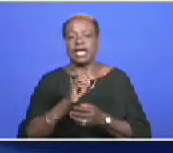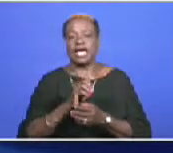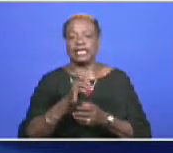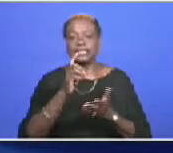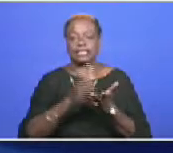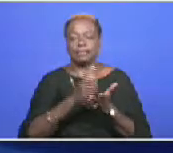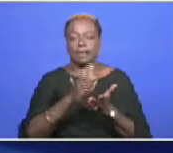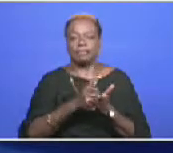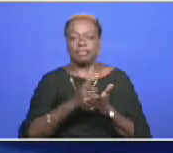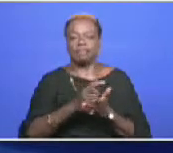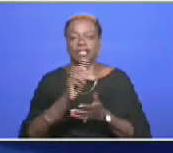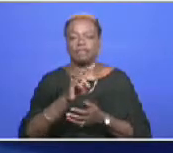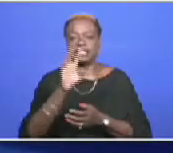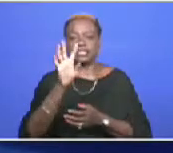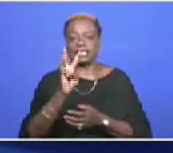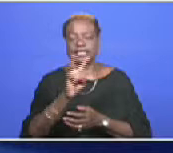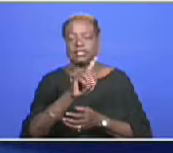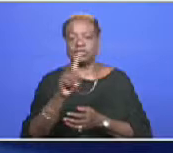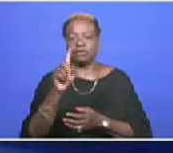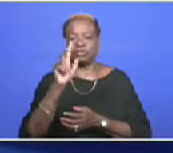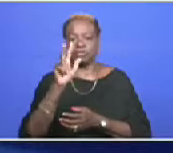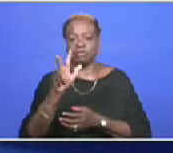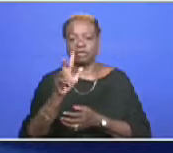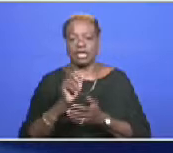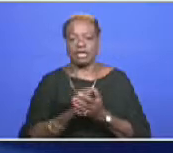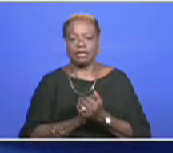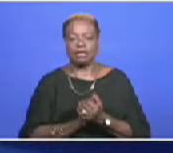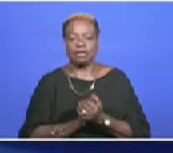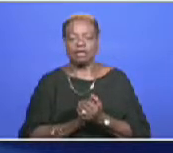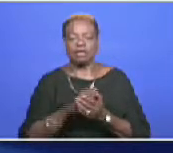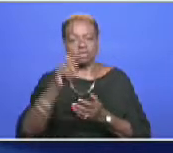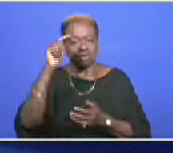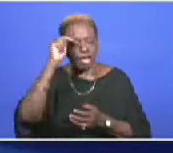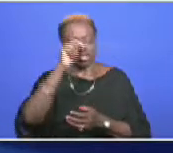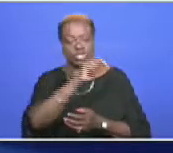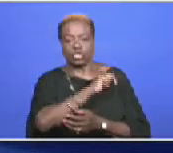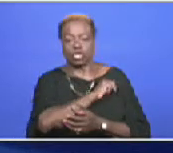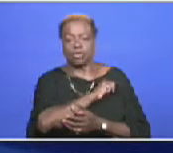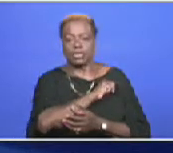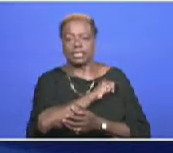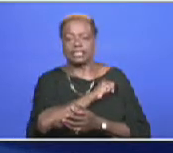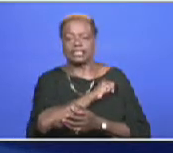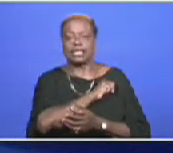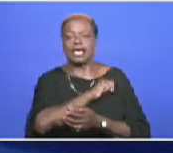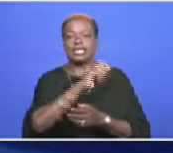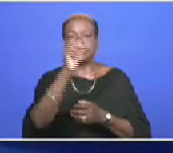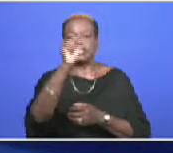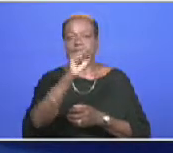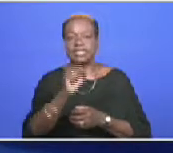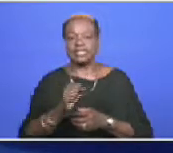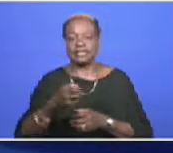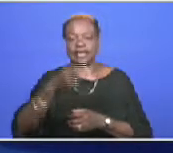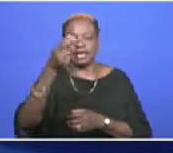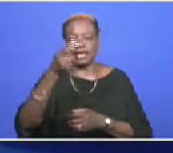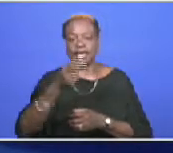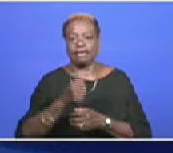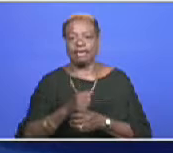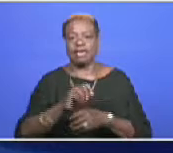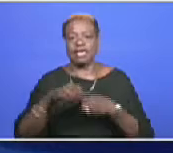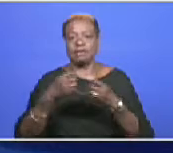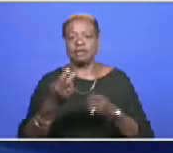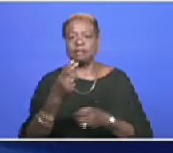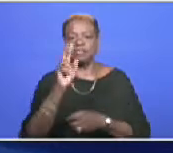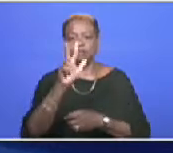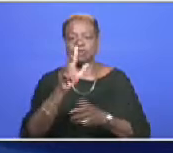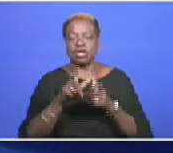doubled up Vancouver 6-3. As for pitcher Tanaj Thomas, he went a season-high 5 innings, giving up 3 runs, none of those earned on